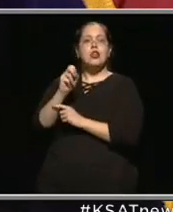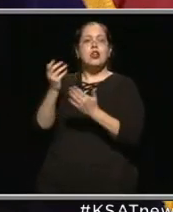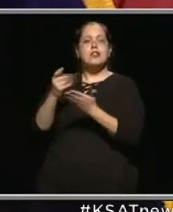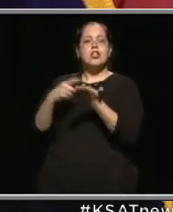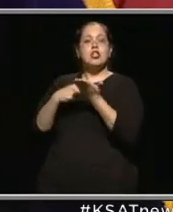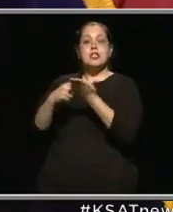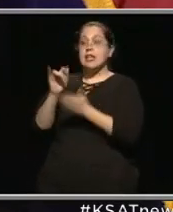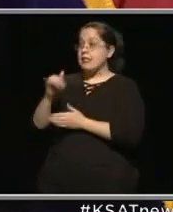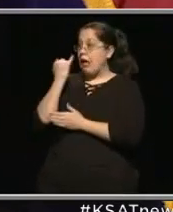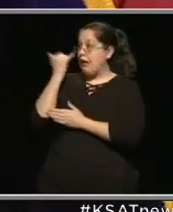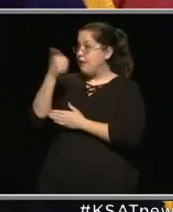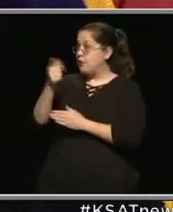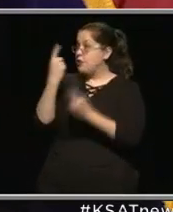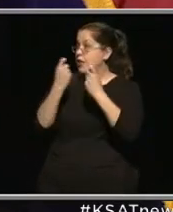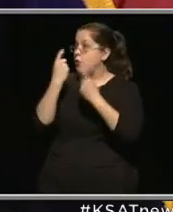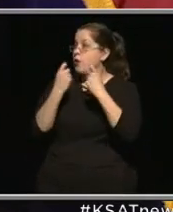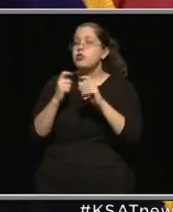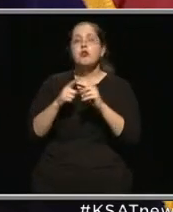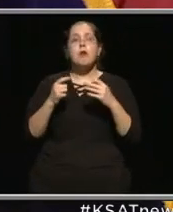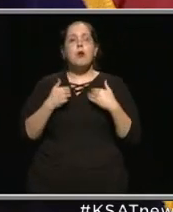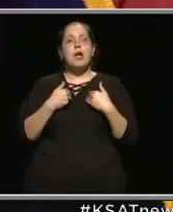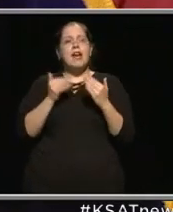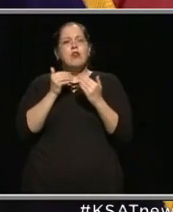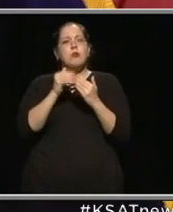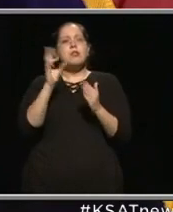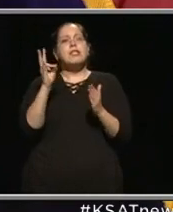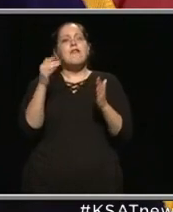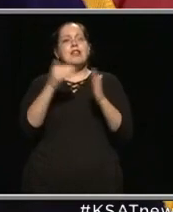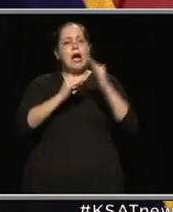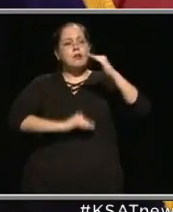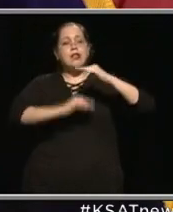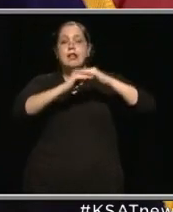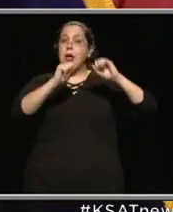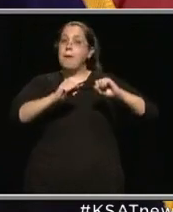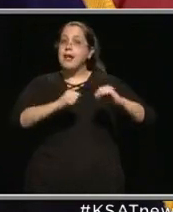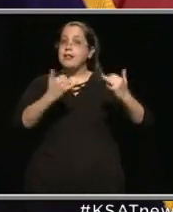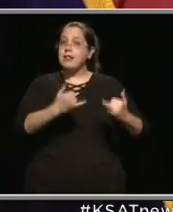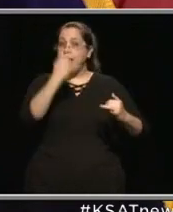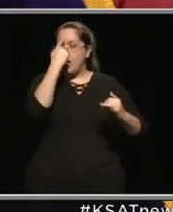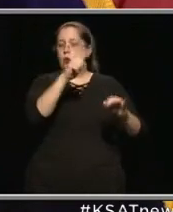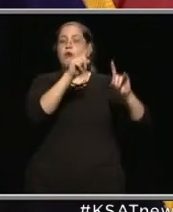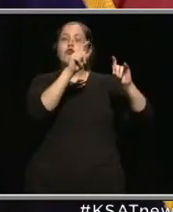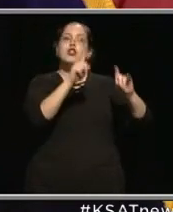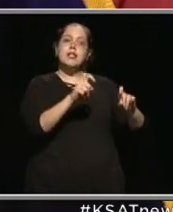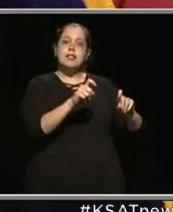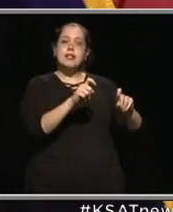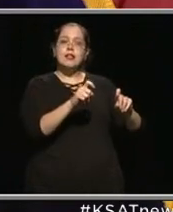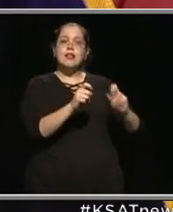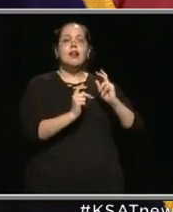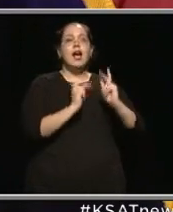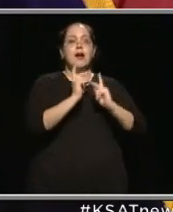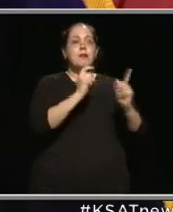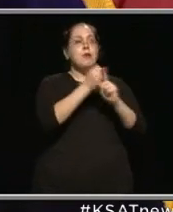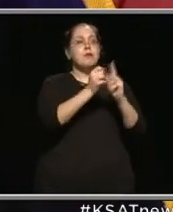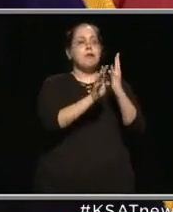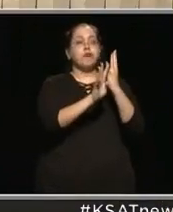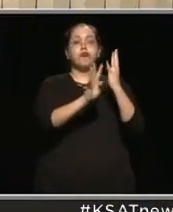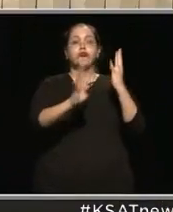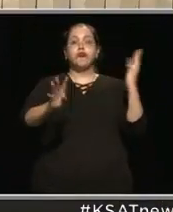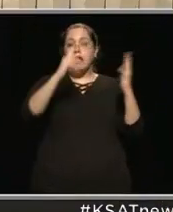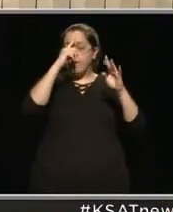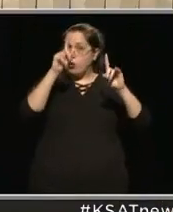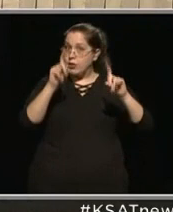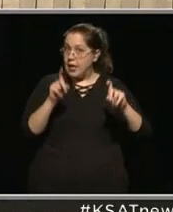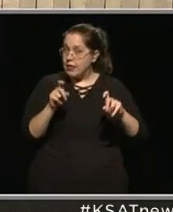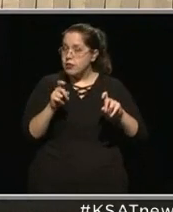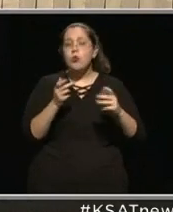more about that if you have questions. But we have almost 7,000 capacity now in terms of testing, and folks are lining up to get them, and we want to